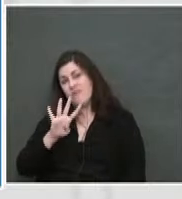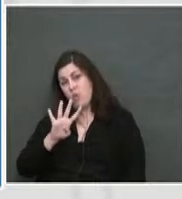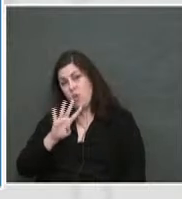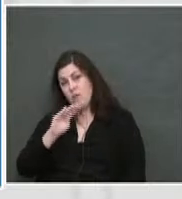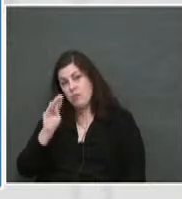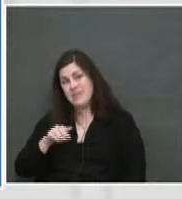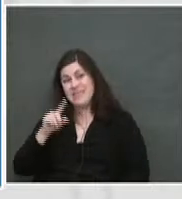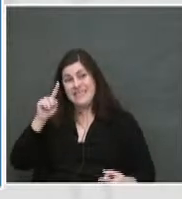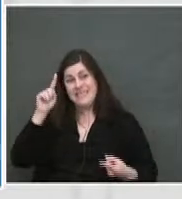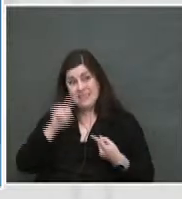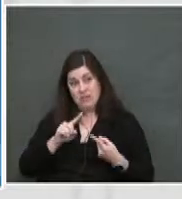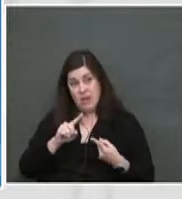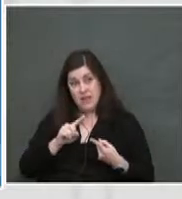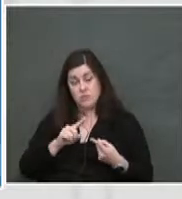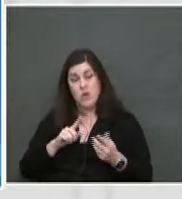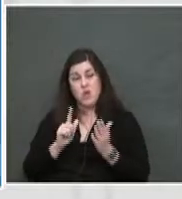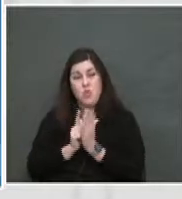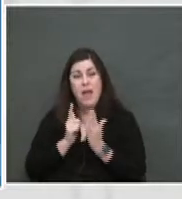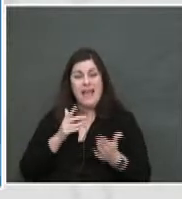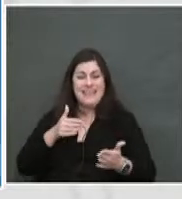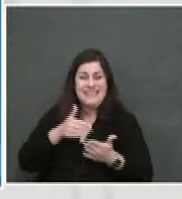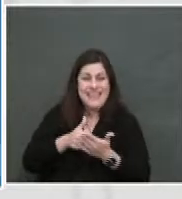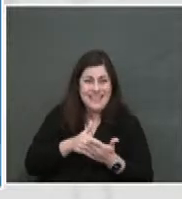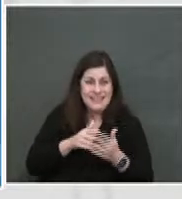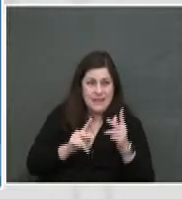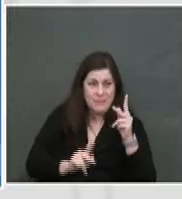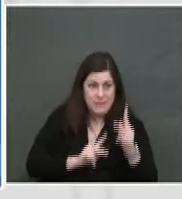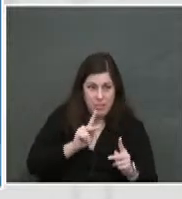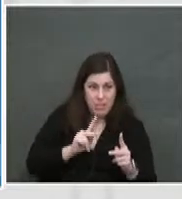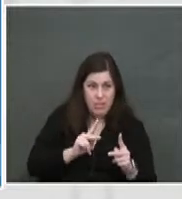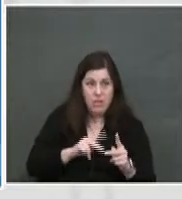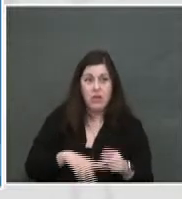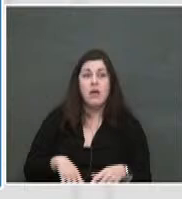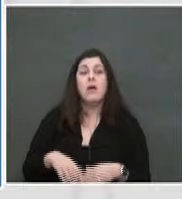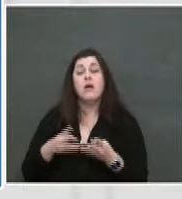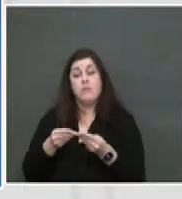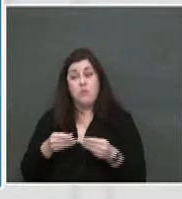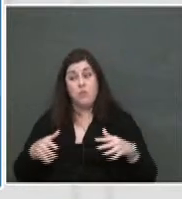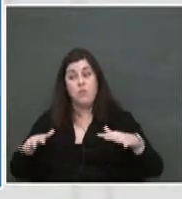against persons, crimes against property, pretty good drop,